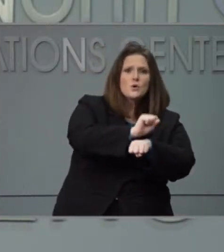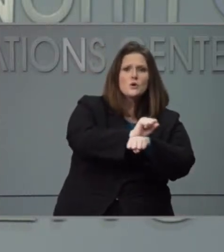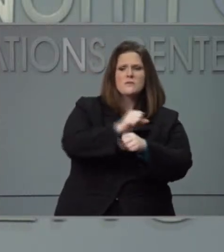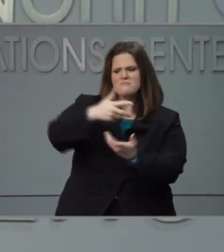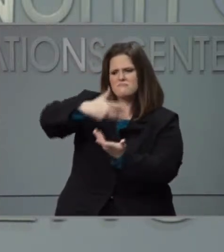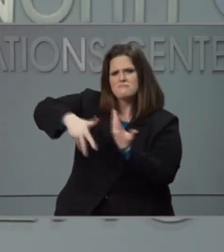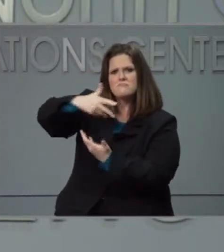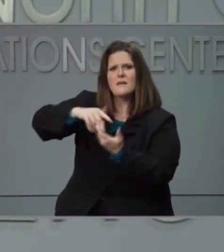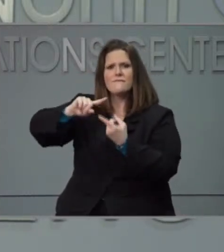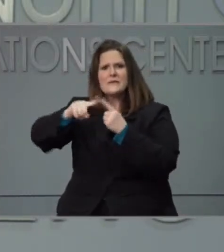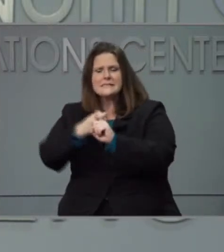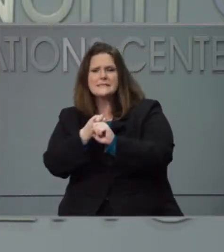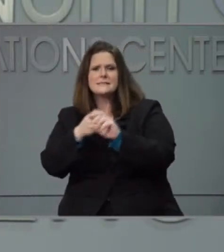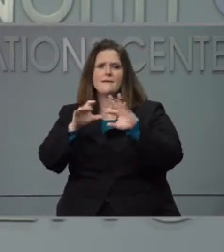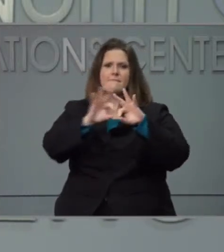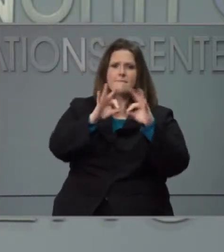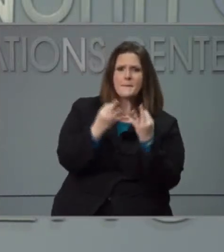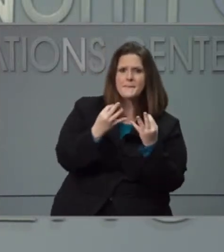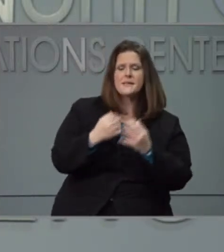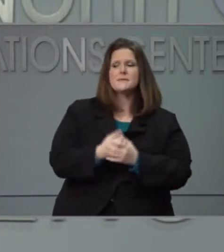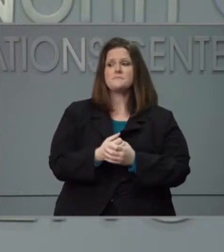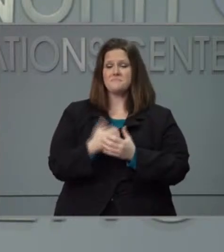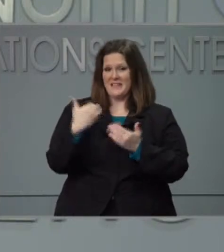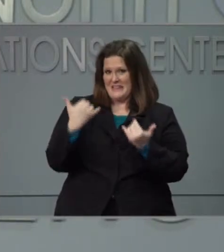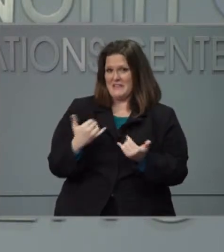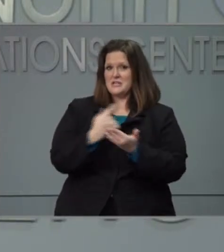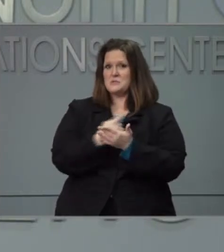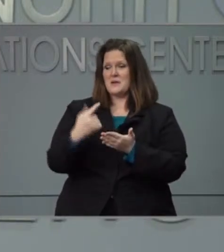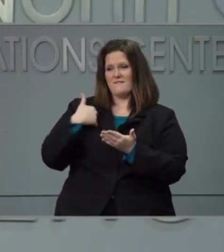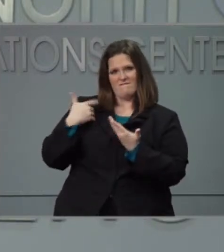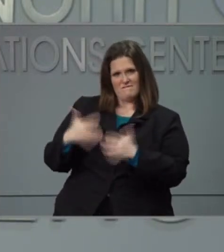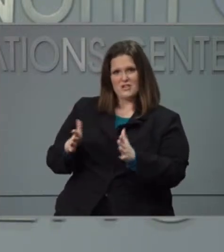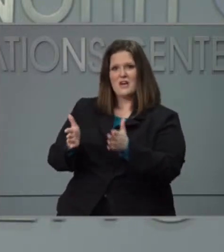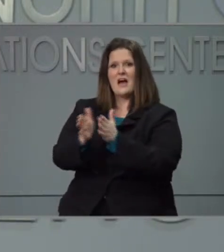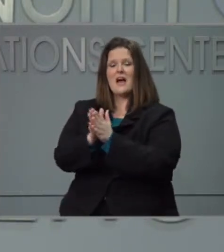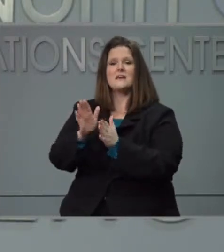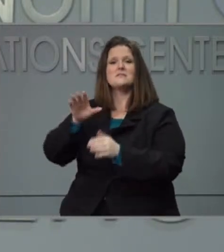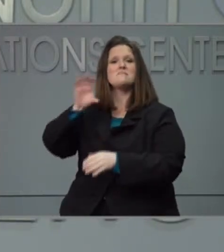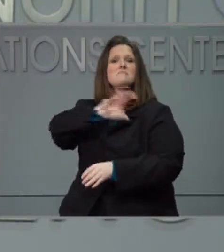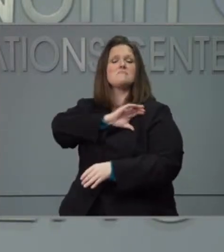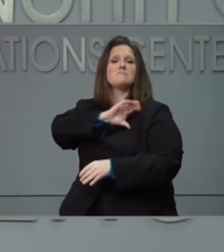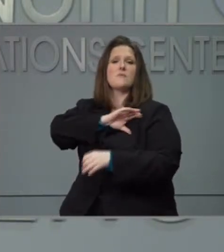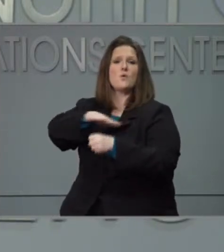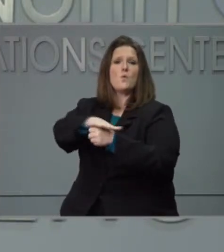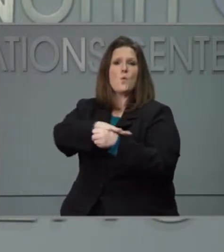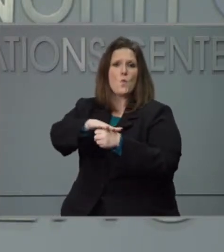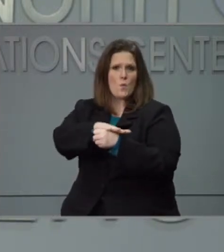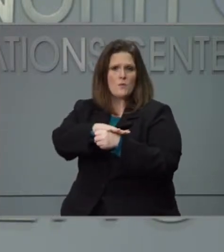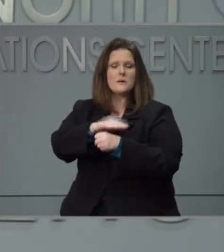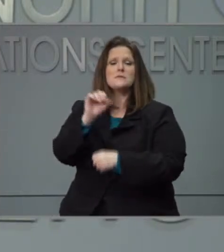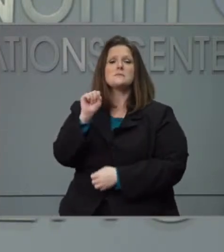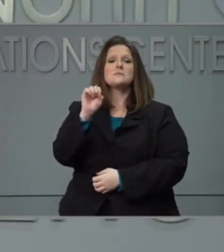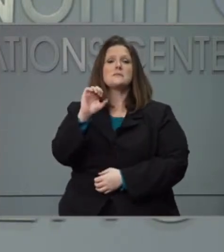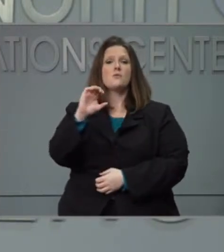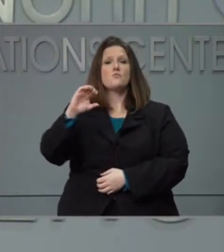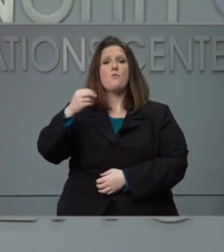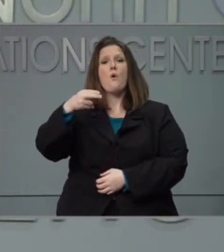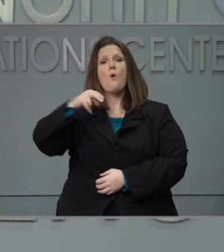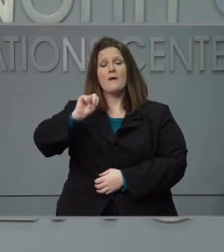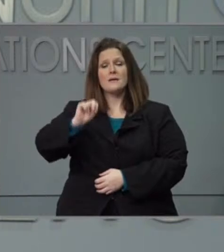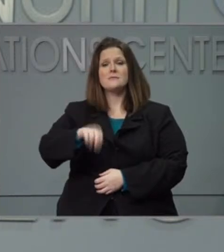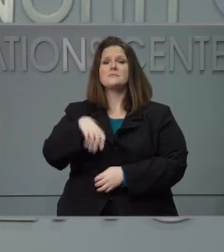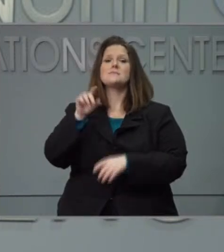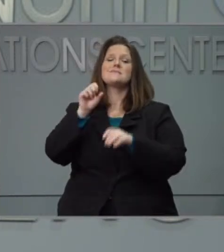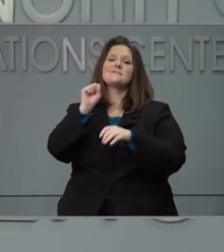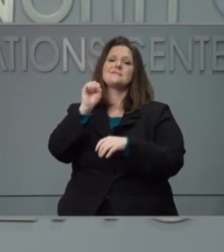authorities to step up their efforts to slow the spread in their communities. Secretary Cohen and the Secretary of the Department of